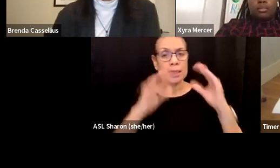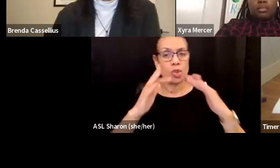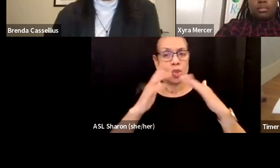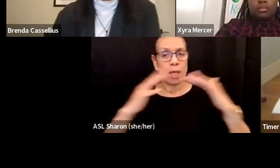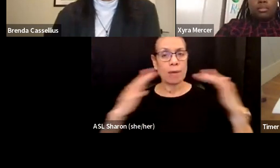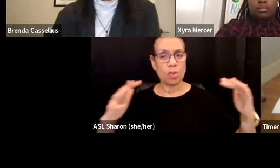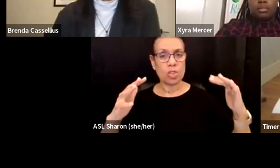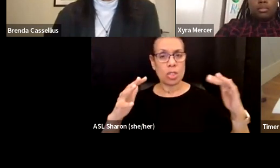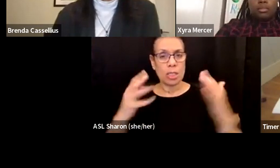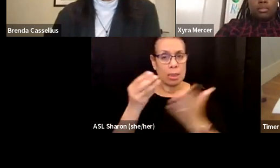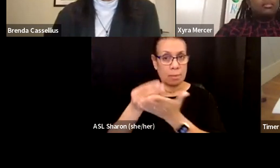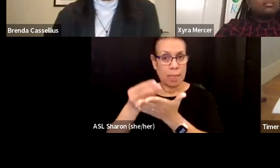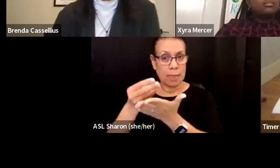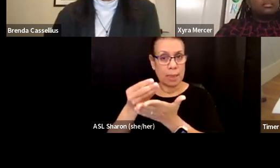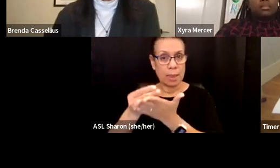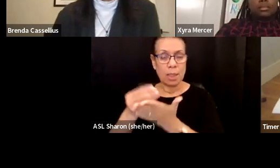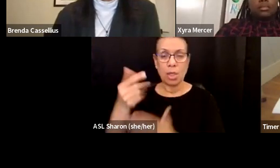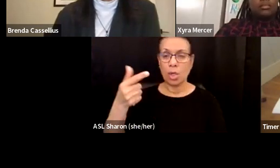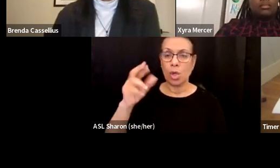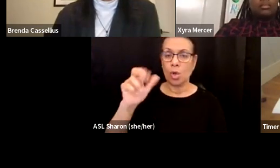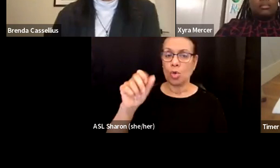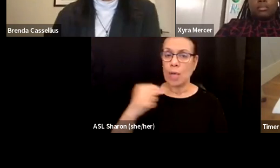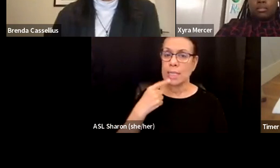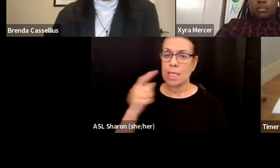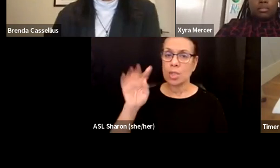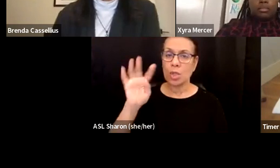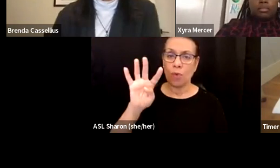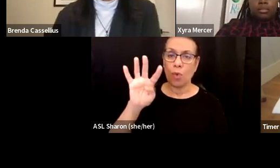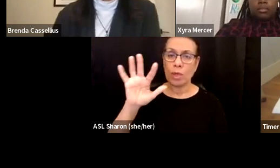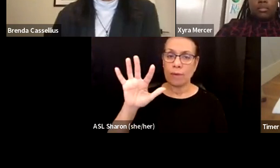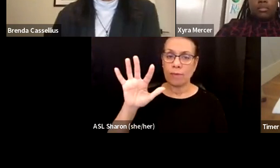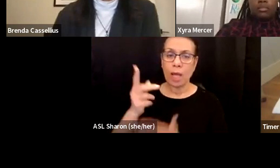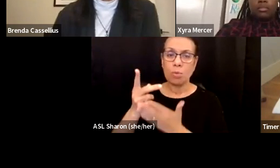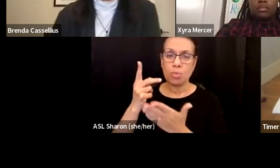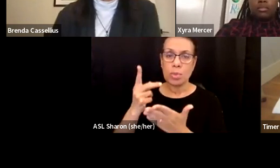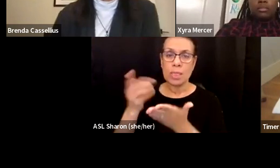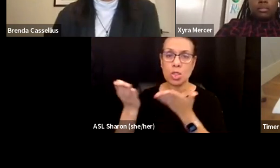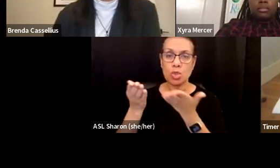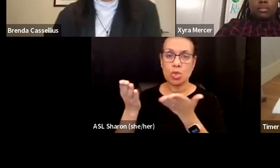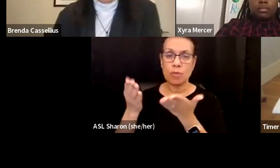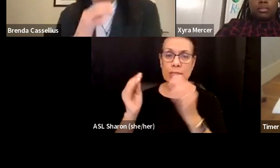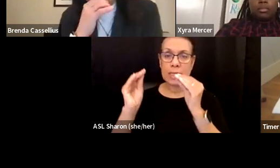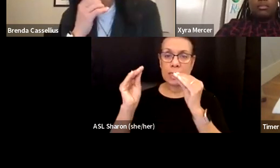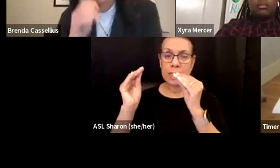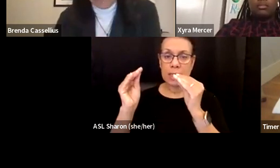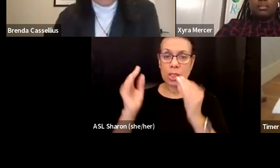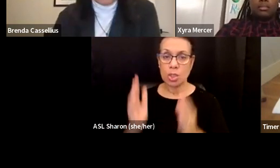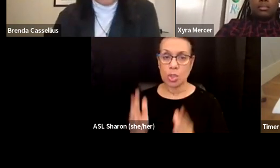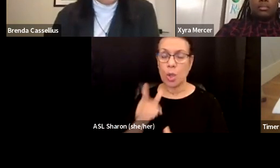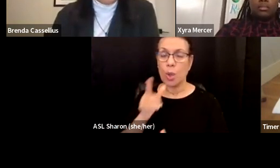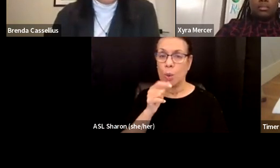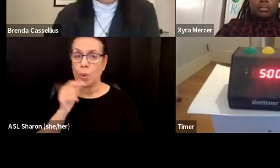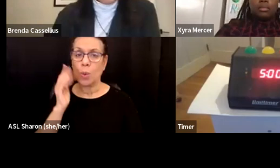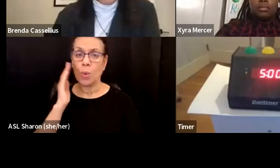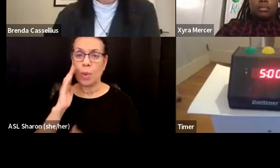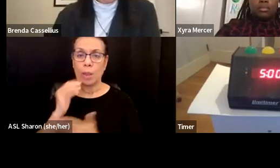um within the grant and said that there were 45 pre-service teachers um that were that are going to be